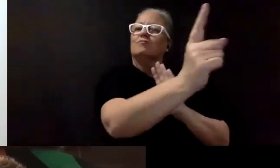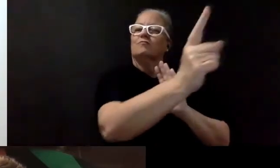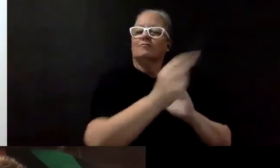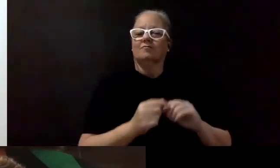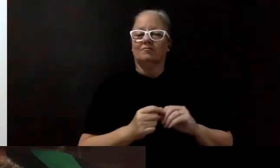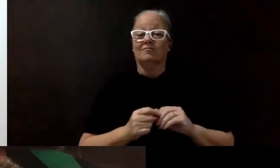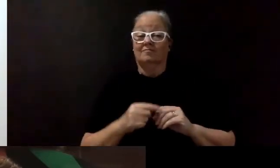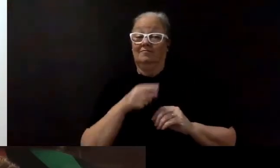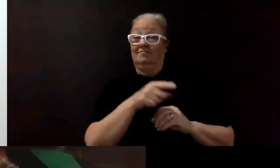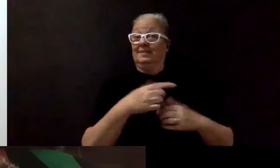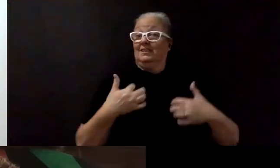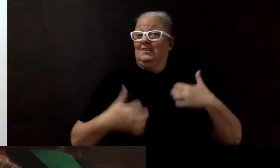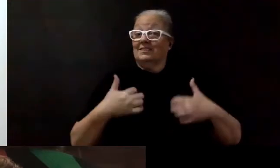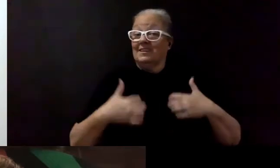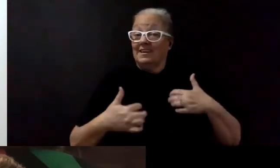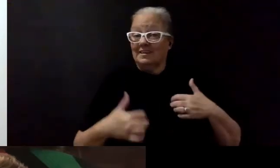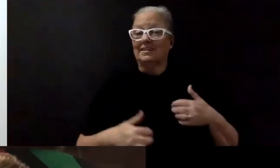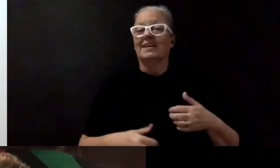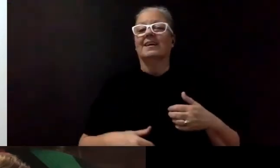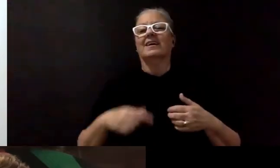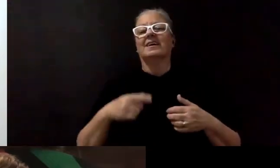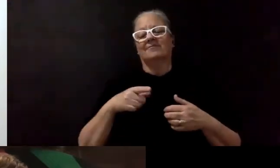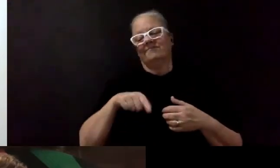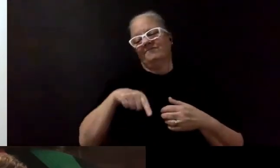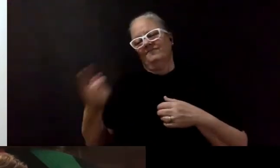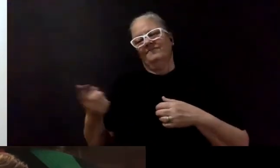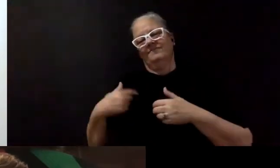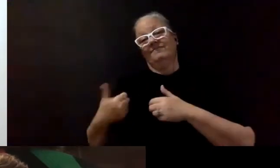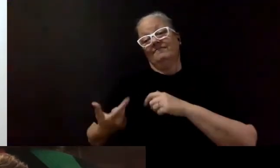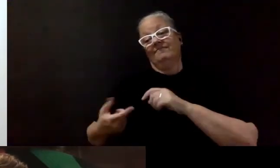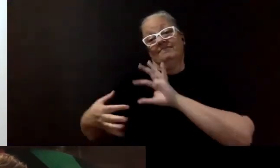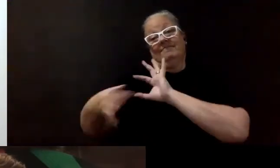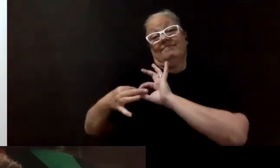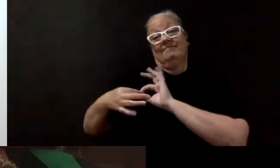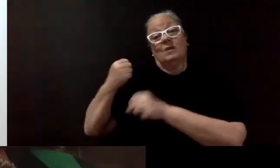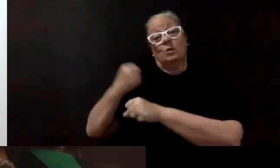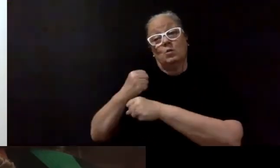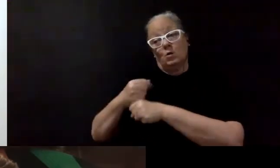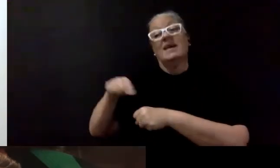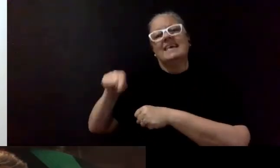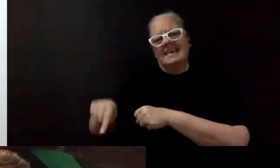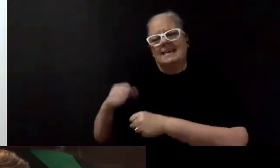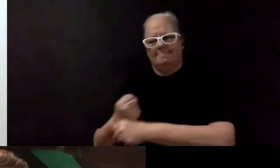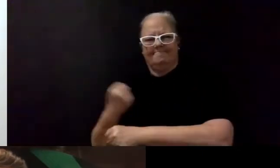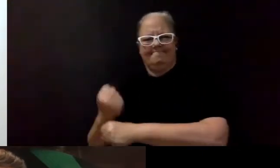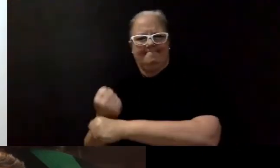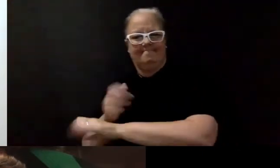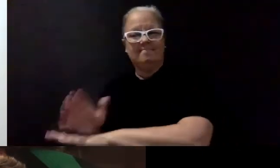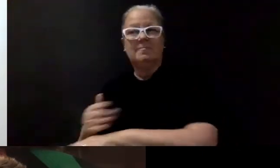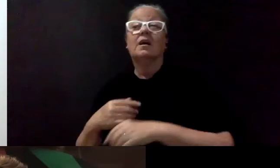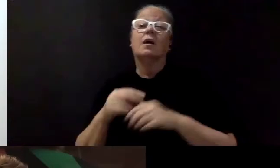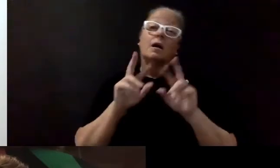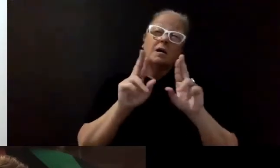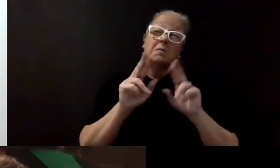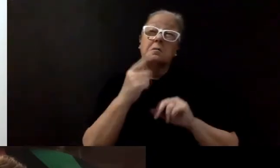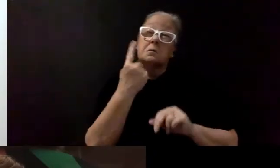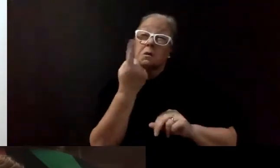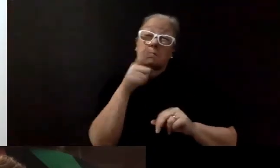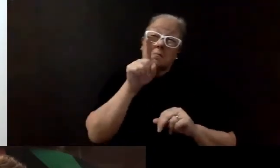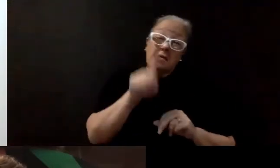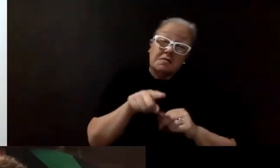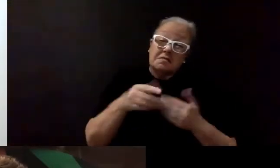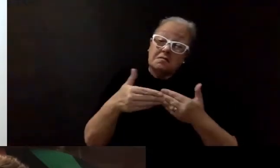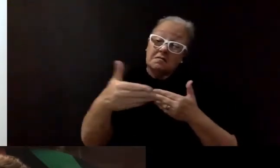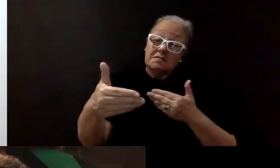exciting. Harrison's taking the lead on that, and that should be hopefully due for launch in a month or so. Everything's manual at